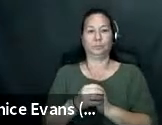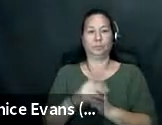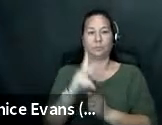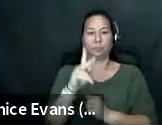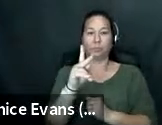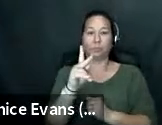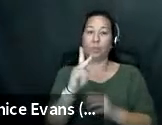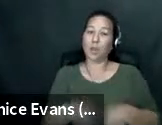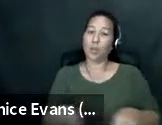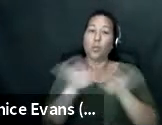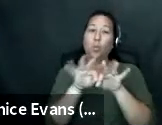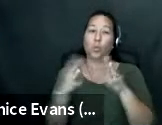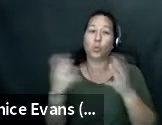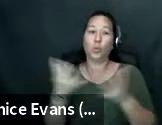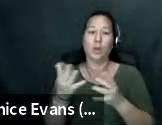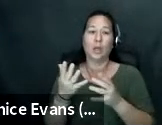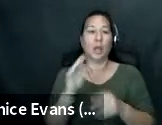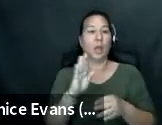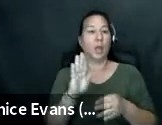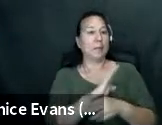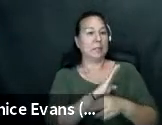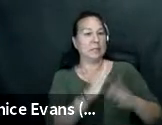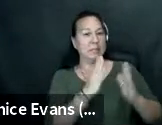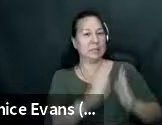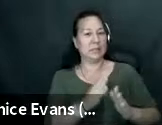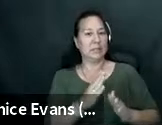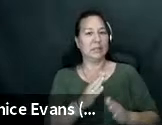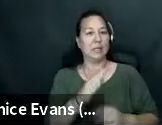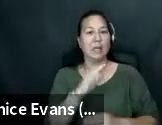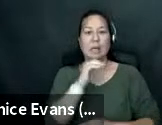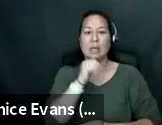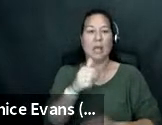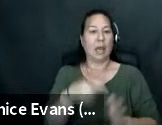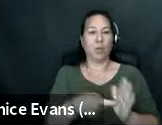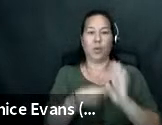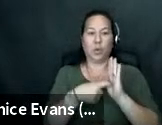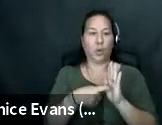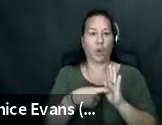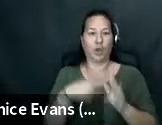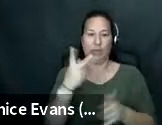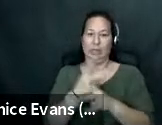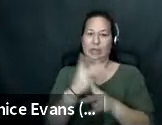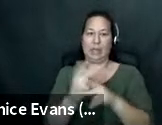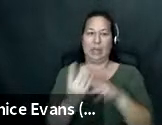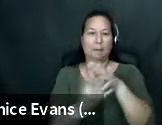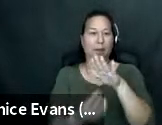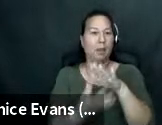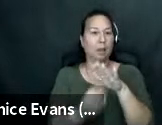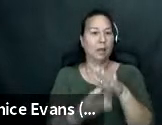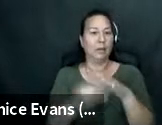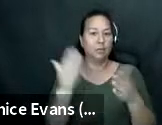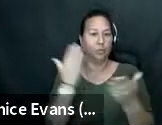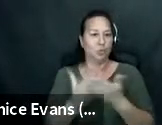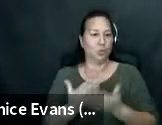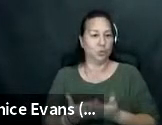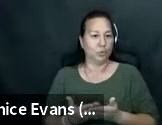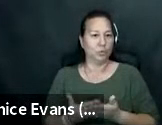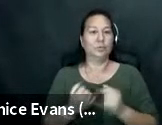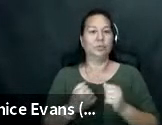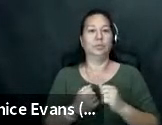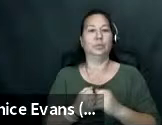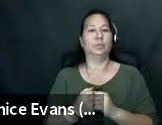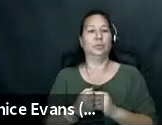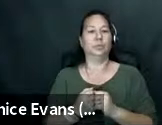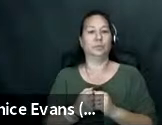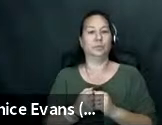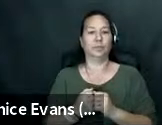not required to retain copies. And if an employer decides to require proof of vaccination, please follow